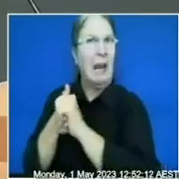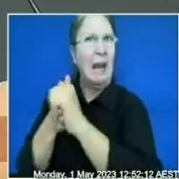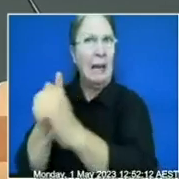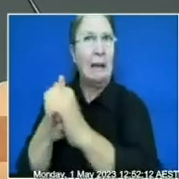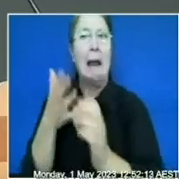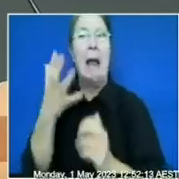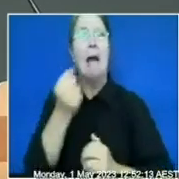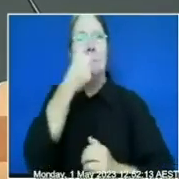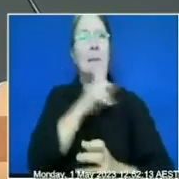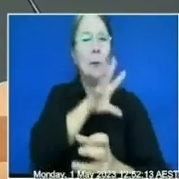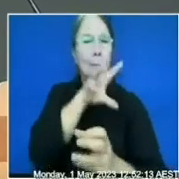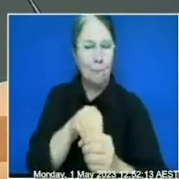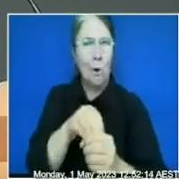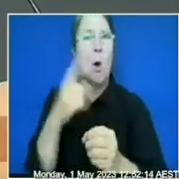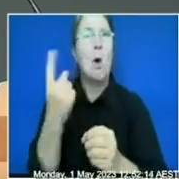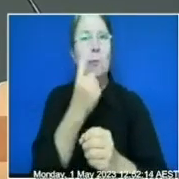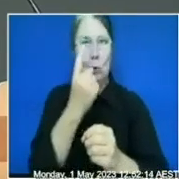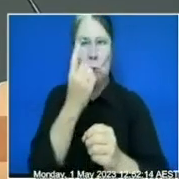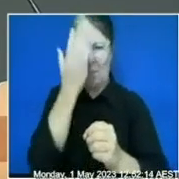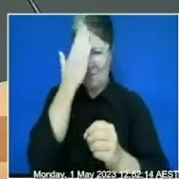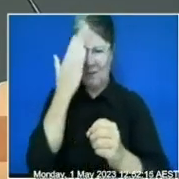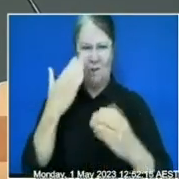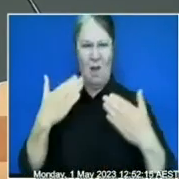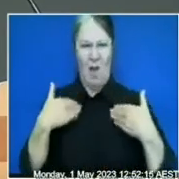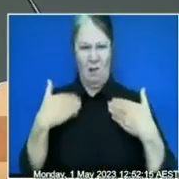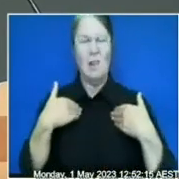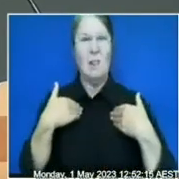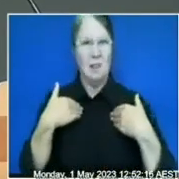process around reforms,